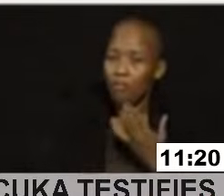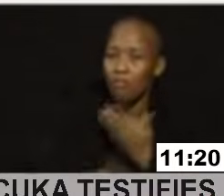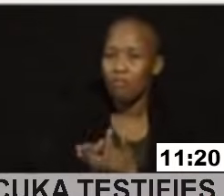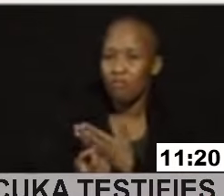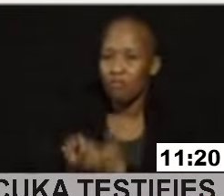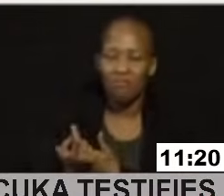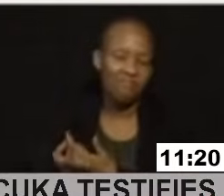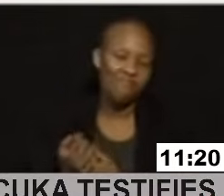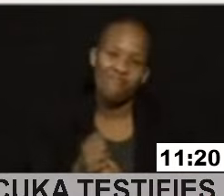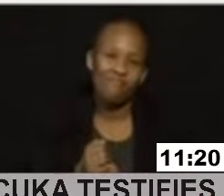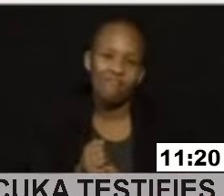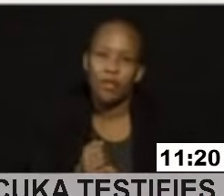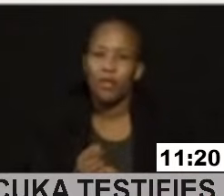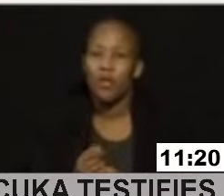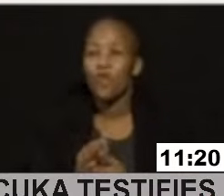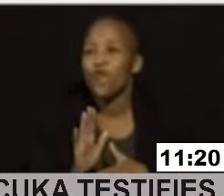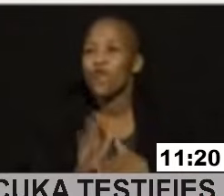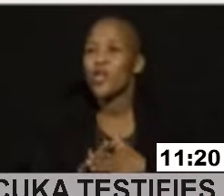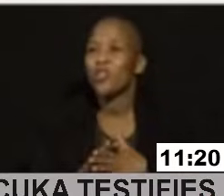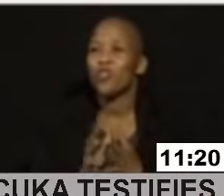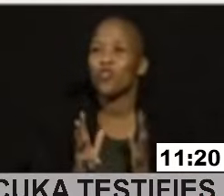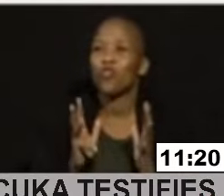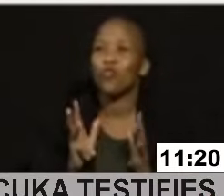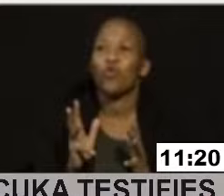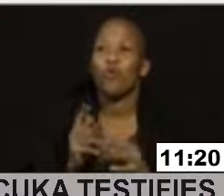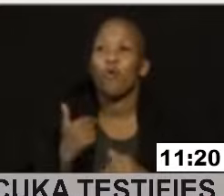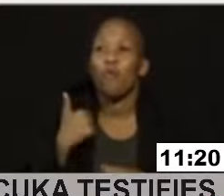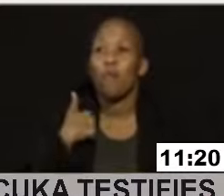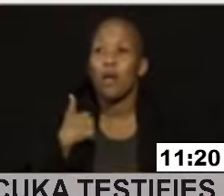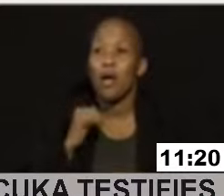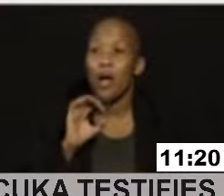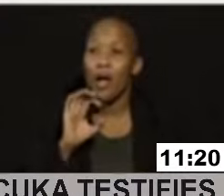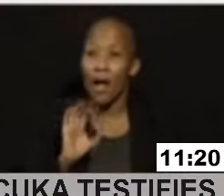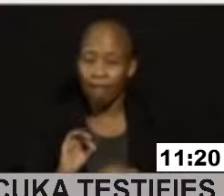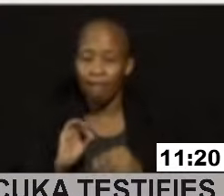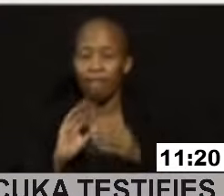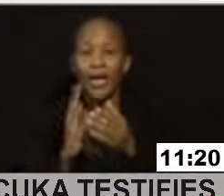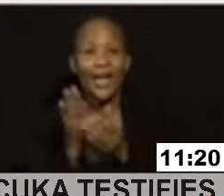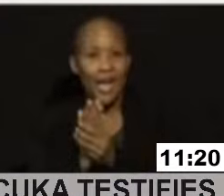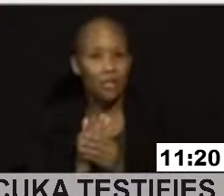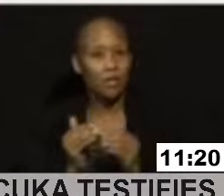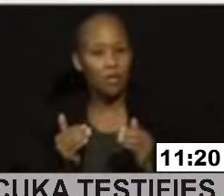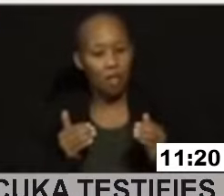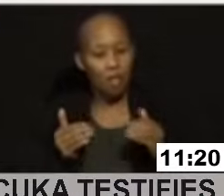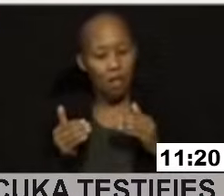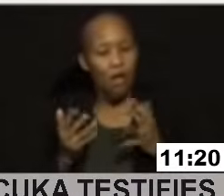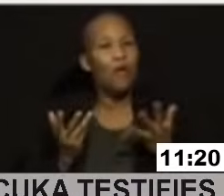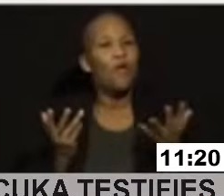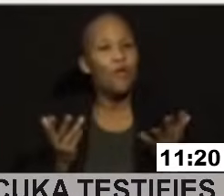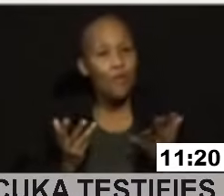And so that's why I had these cases handled in my office.